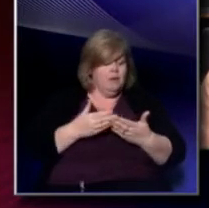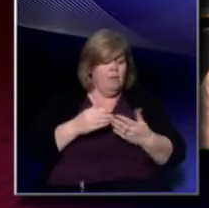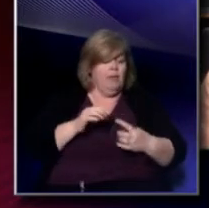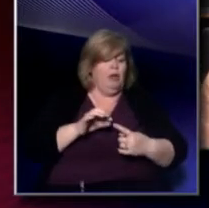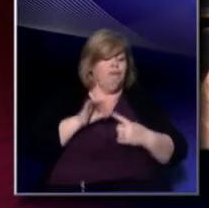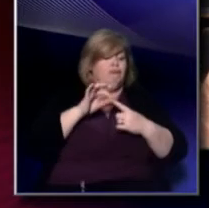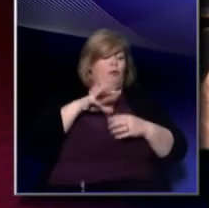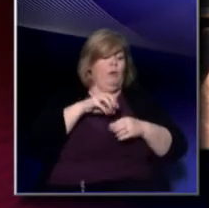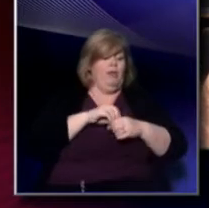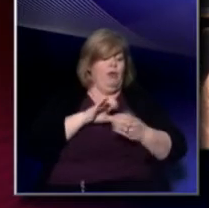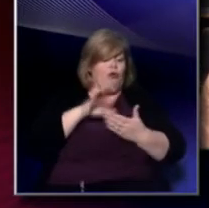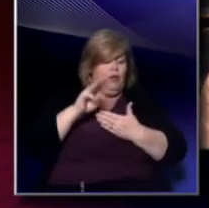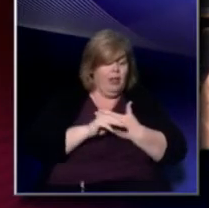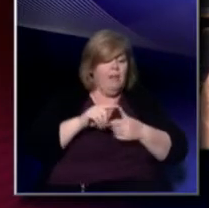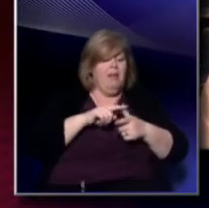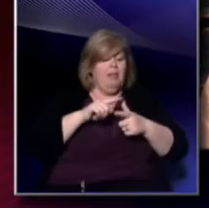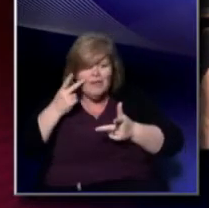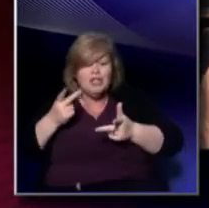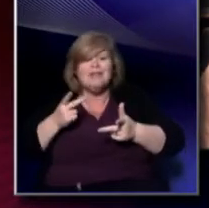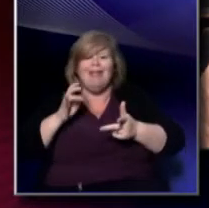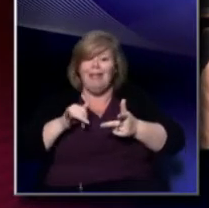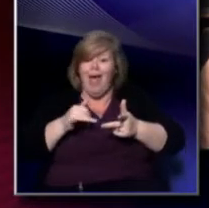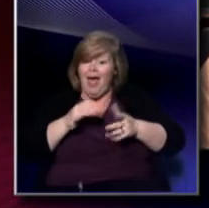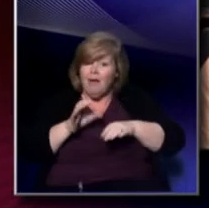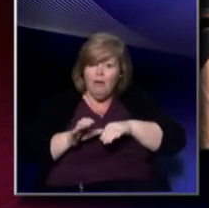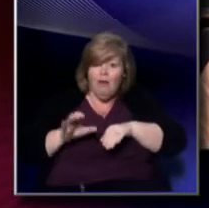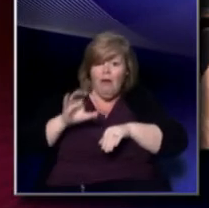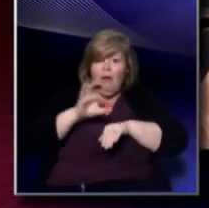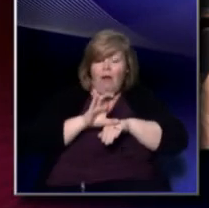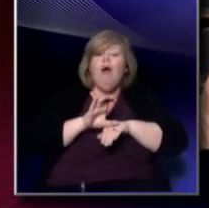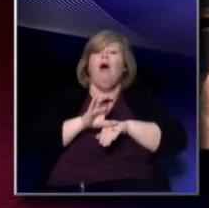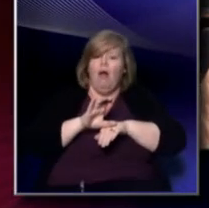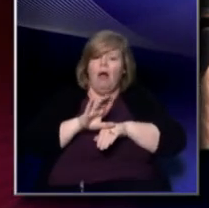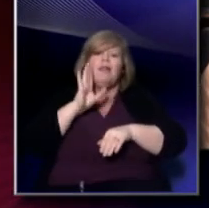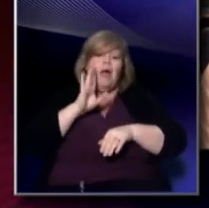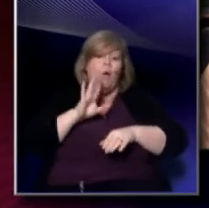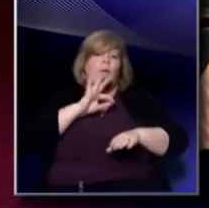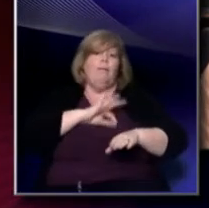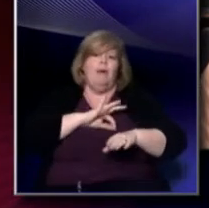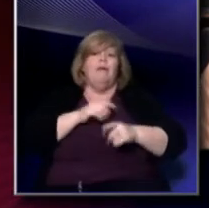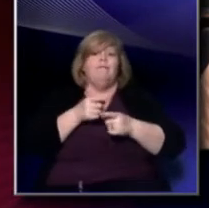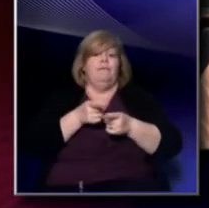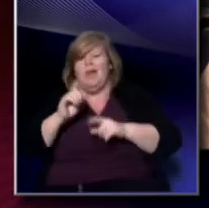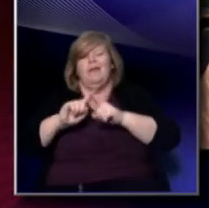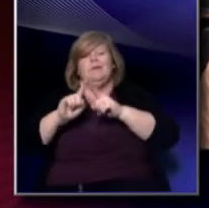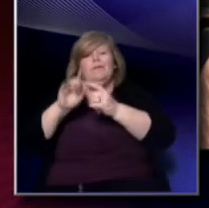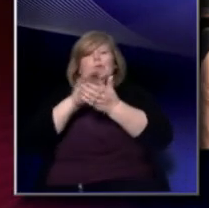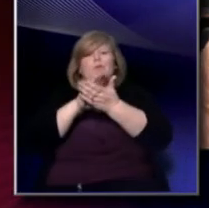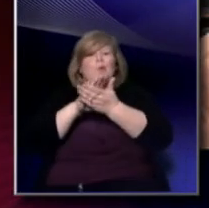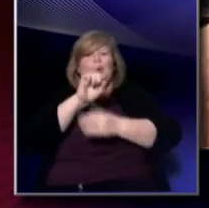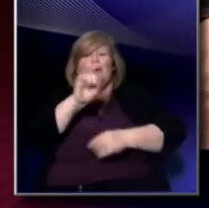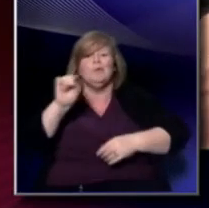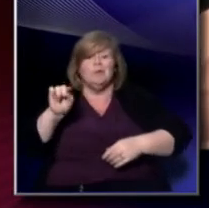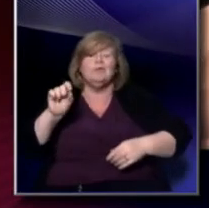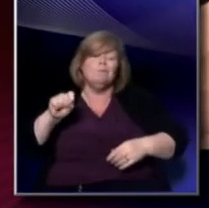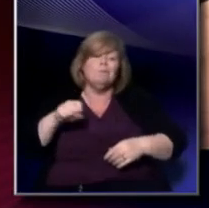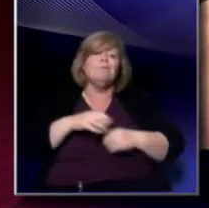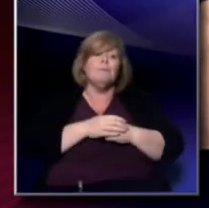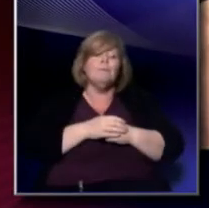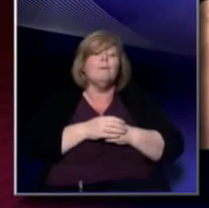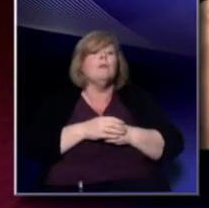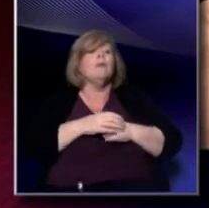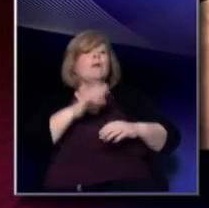that we build on top of it for students who are curricula, I think would be a huge asset to all of our. Well,